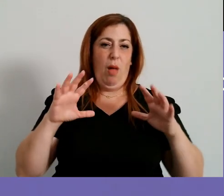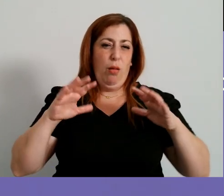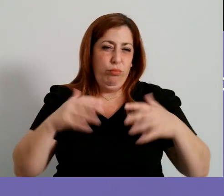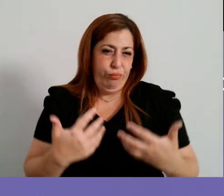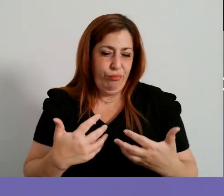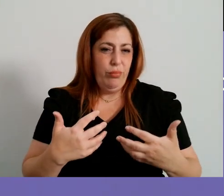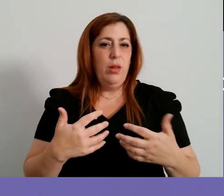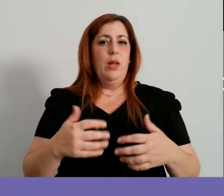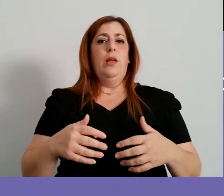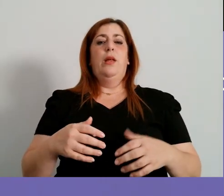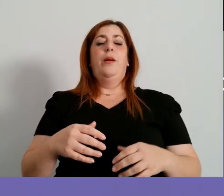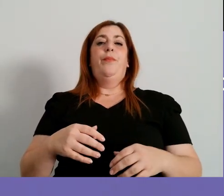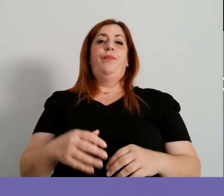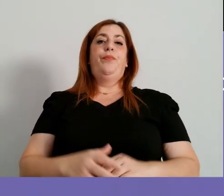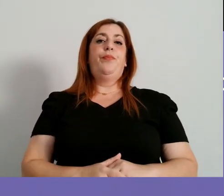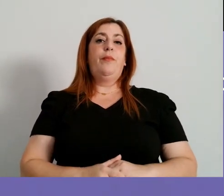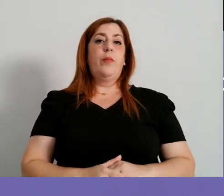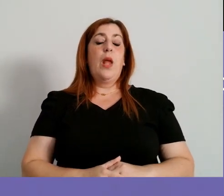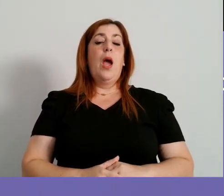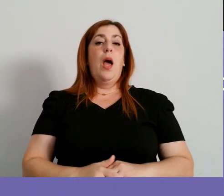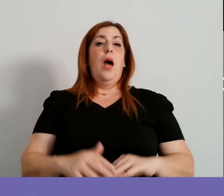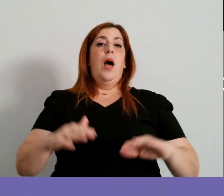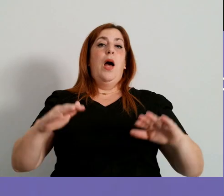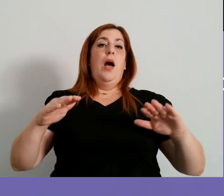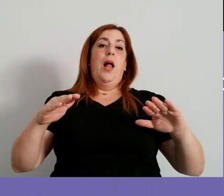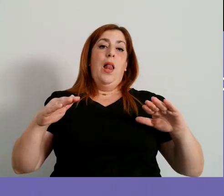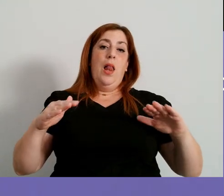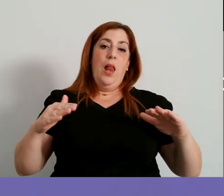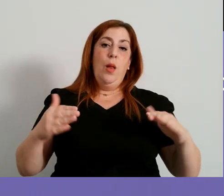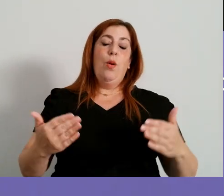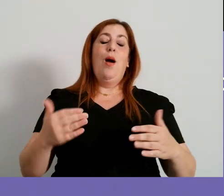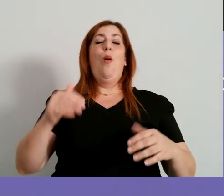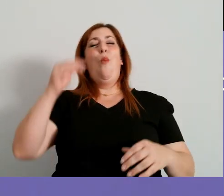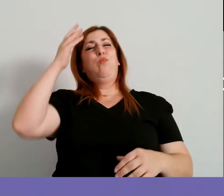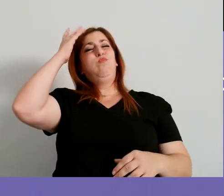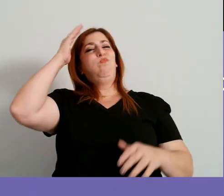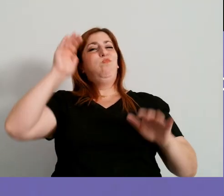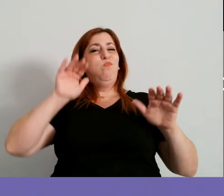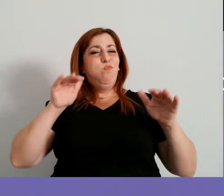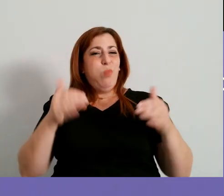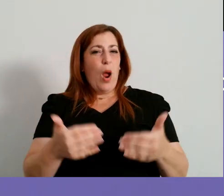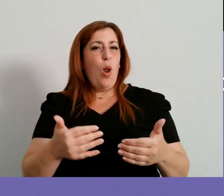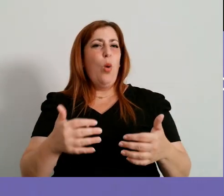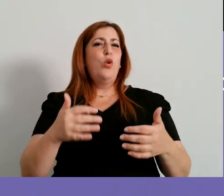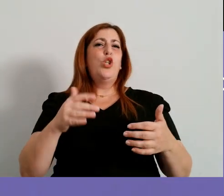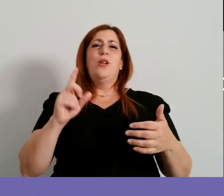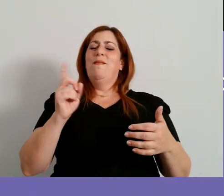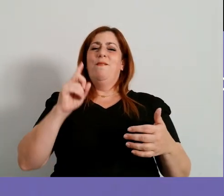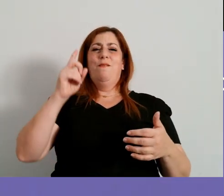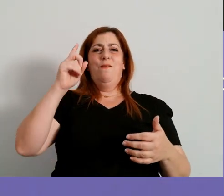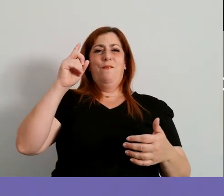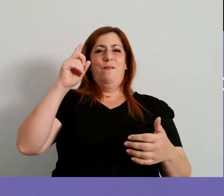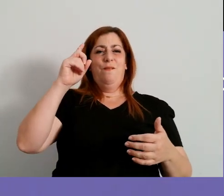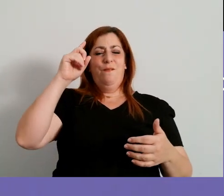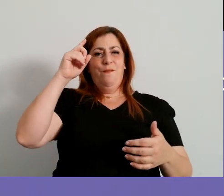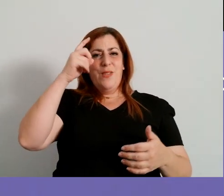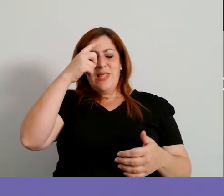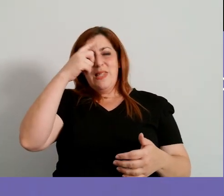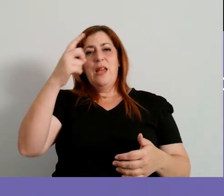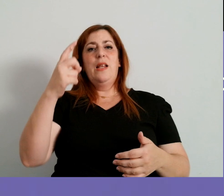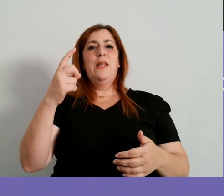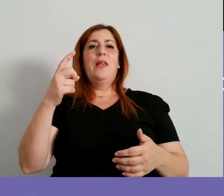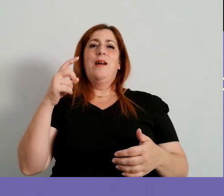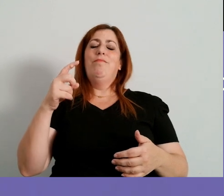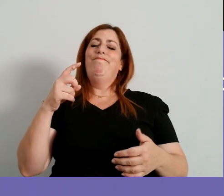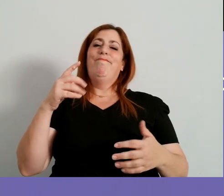different to occupational burnout. It's not just in one area of life. Autistic burnout affects the person quite